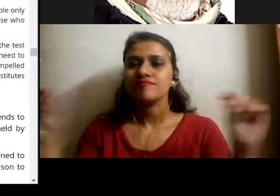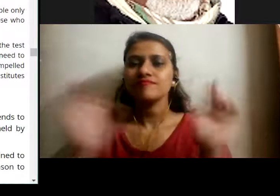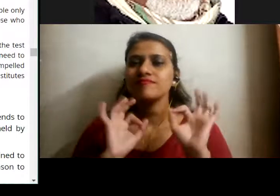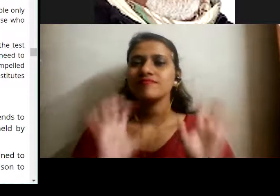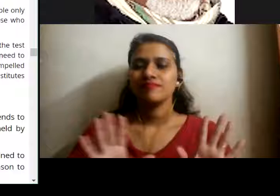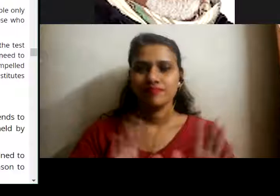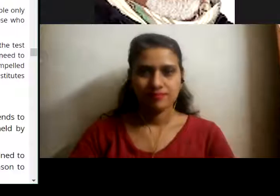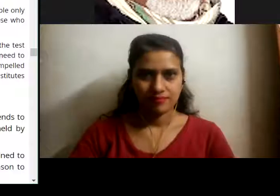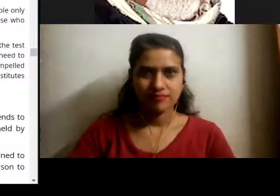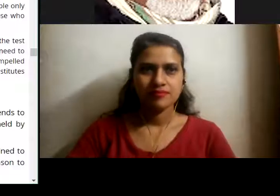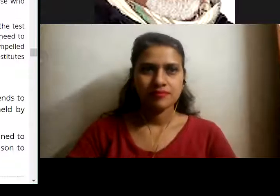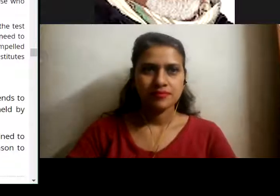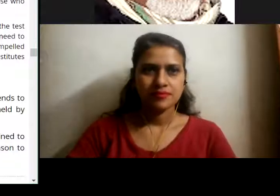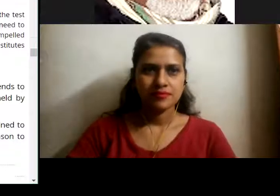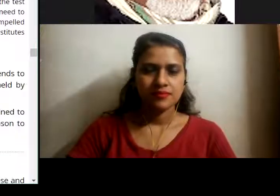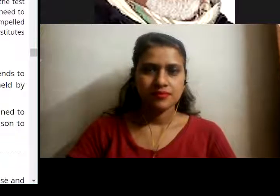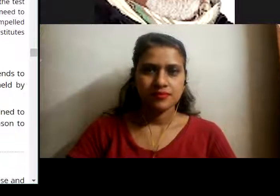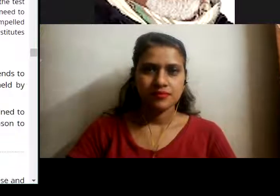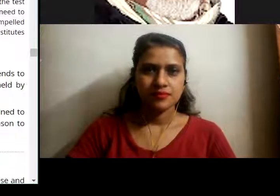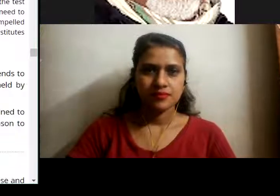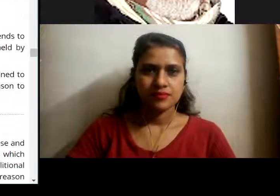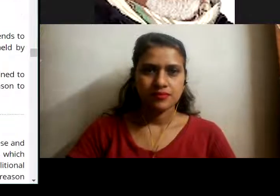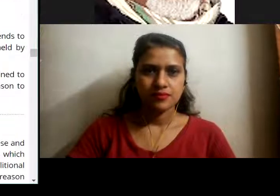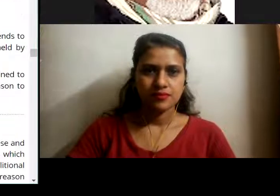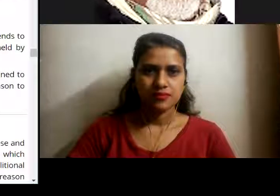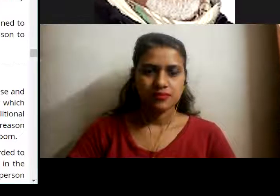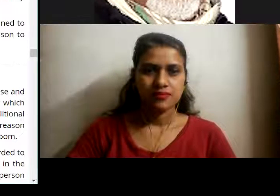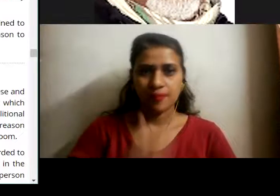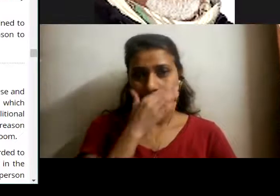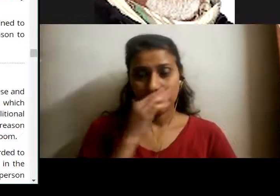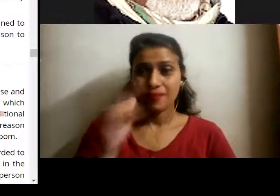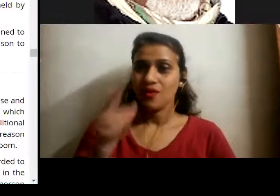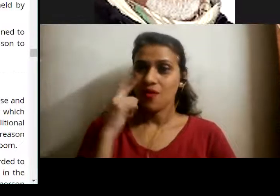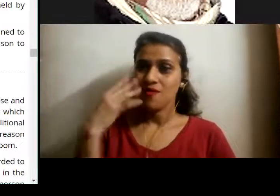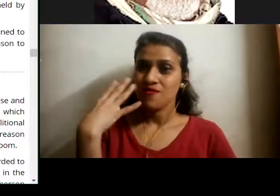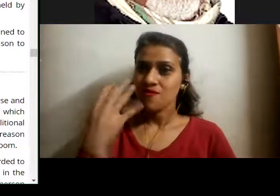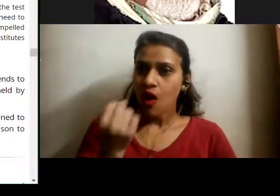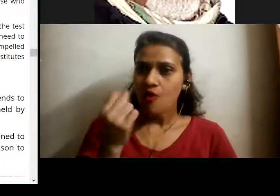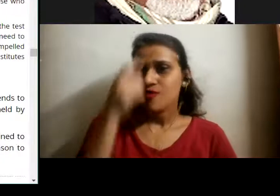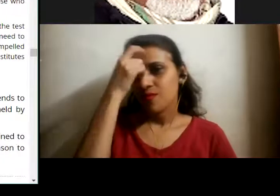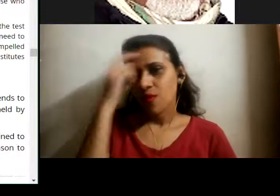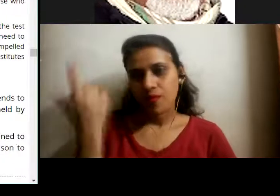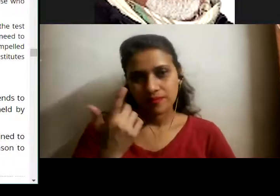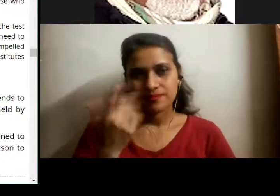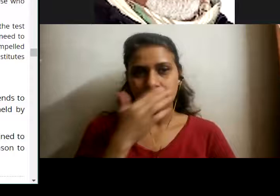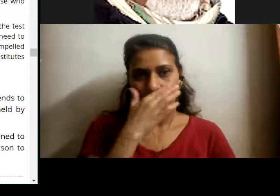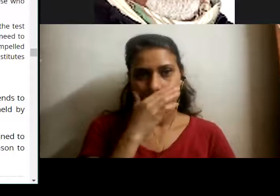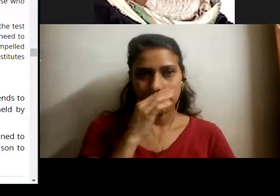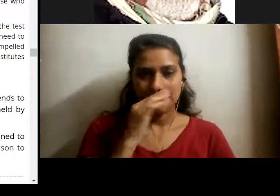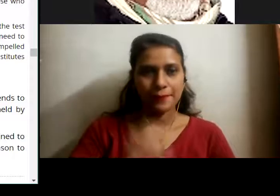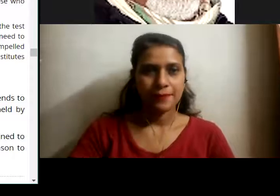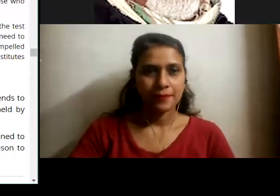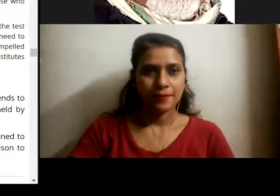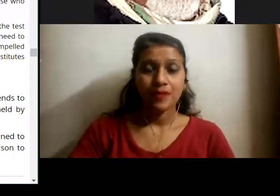So basically, this is how you skim through and you find out the issues. And while